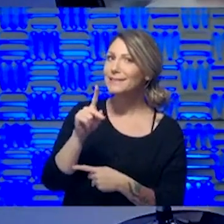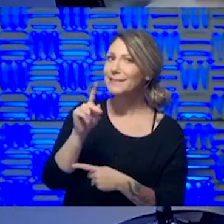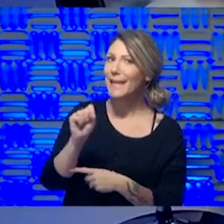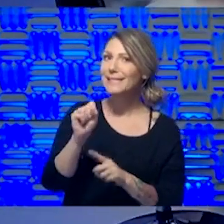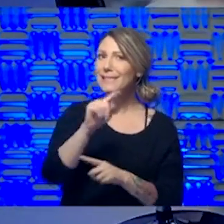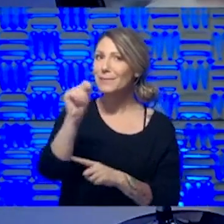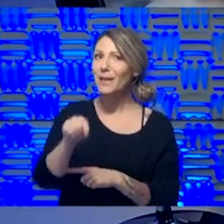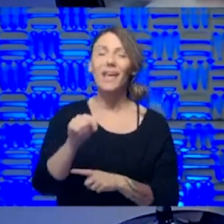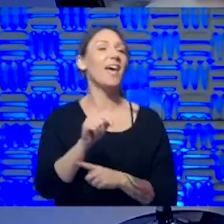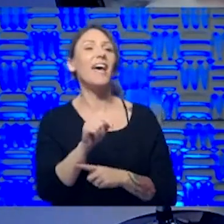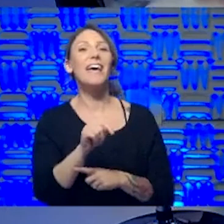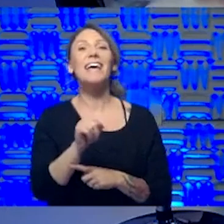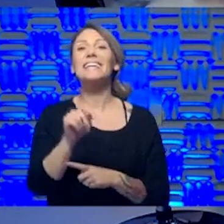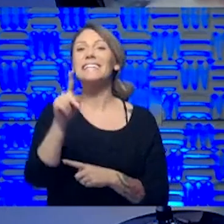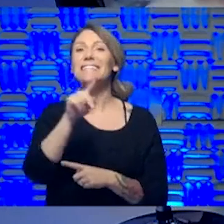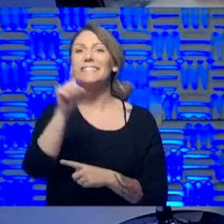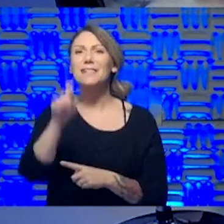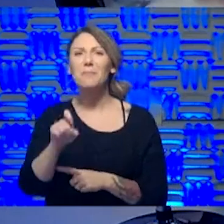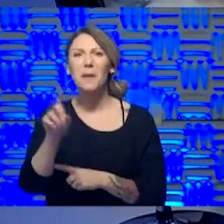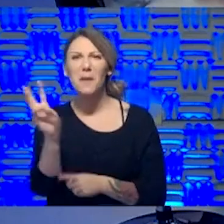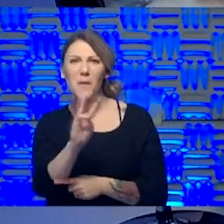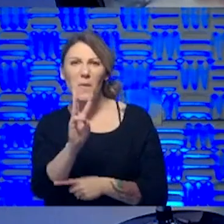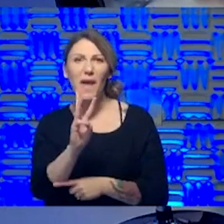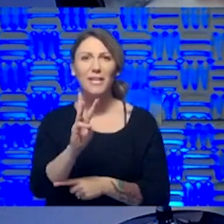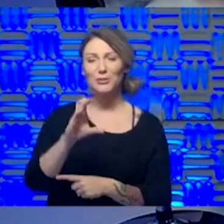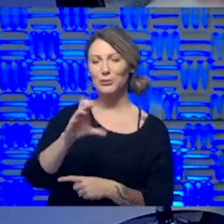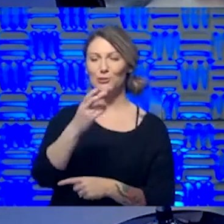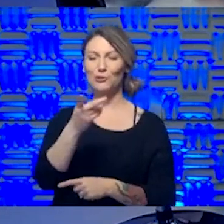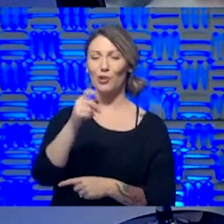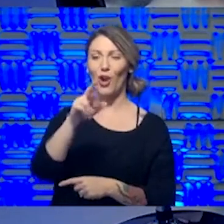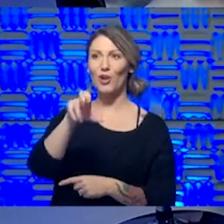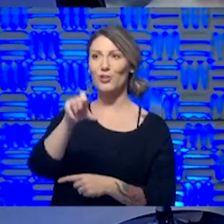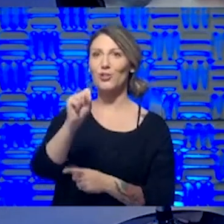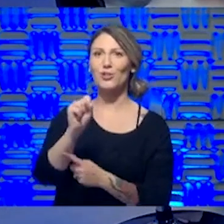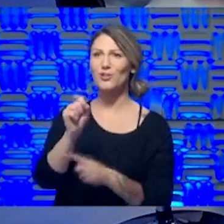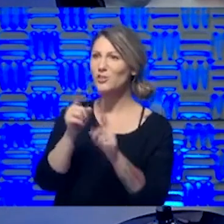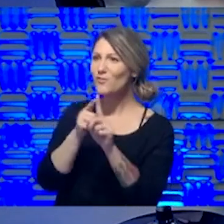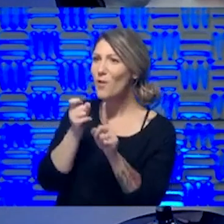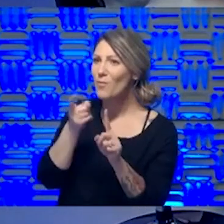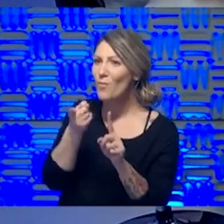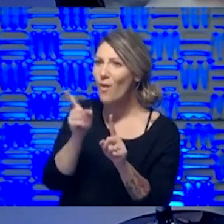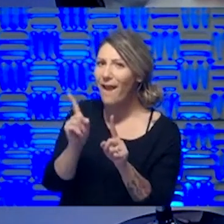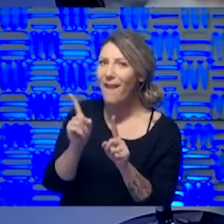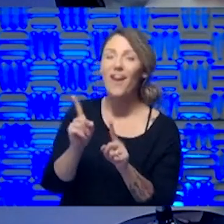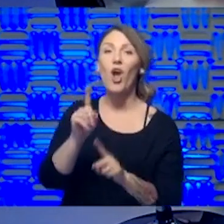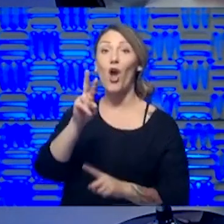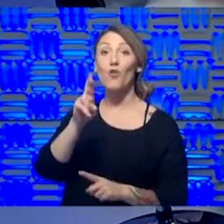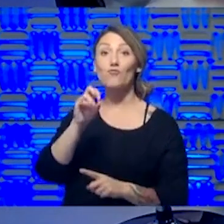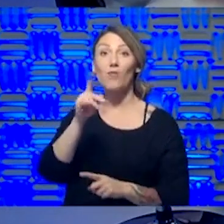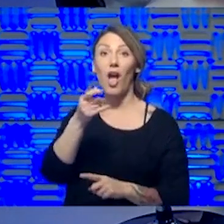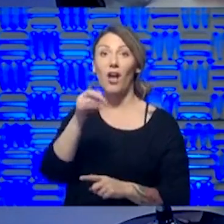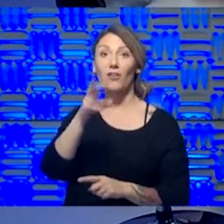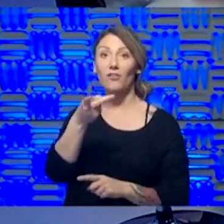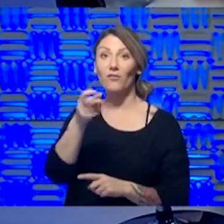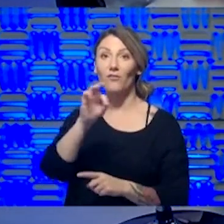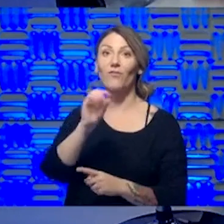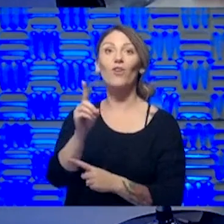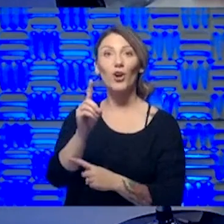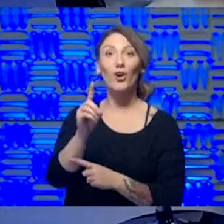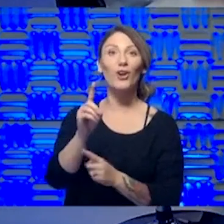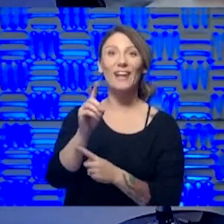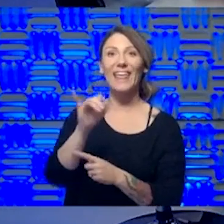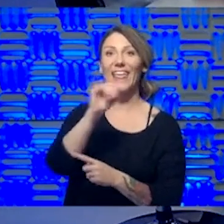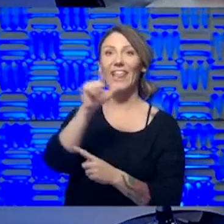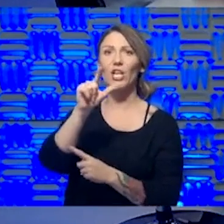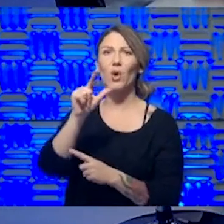All right, there you go. Where'd you come from, Hawkinson? Rockford, Illinois. Okay, see, what can you do? Up near Chicago, so all go right, Bears. fine.